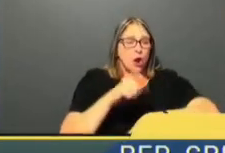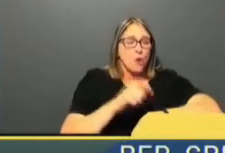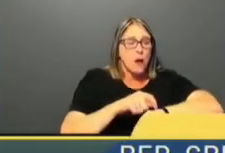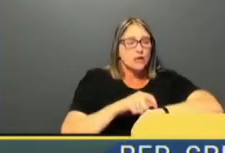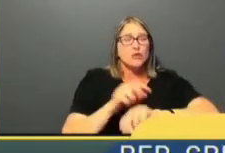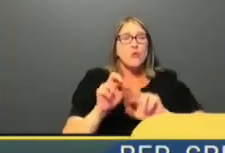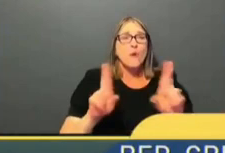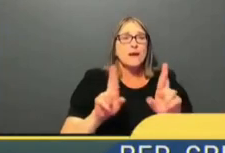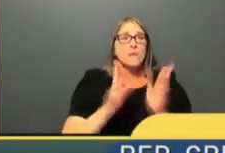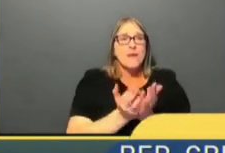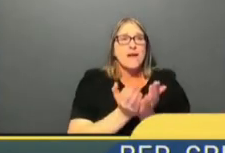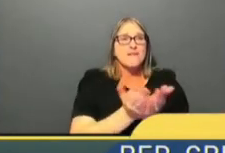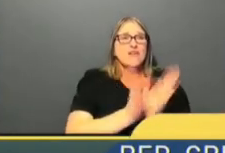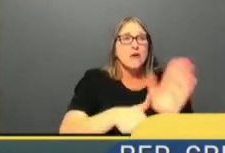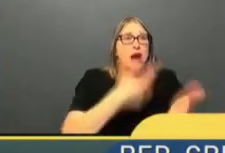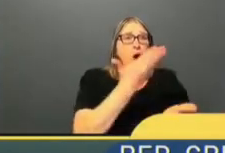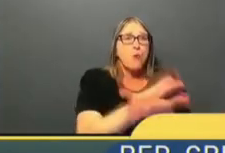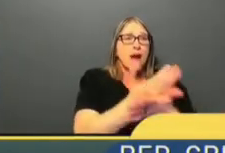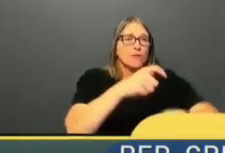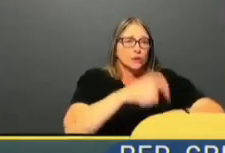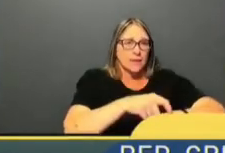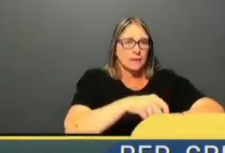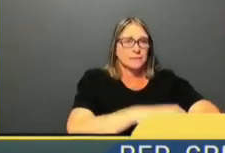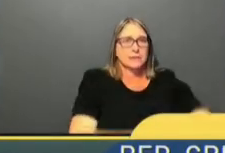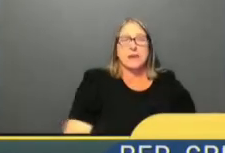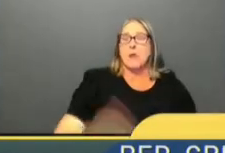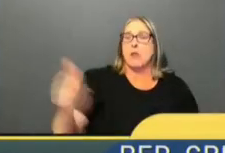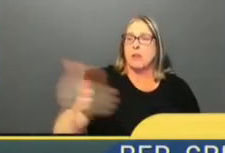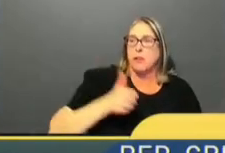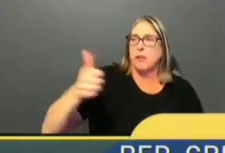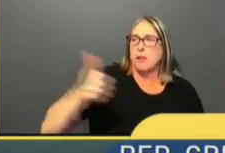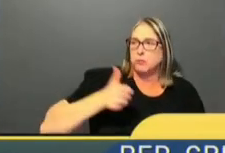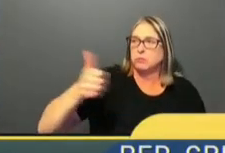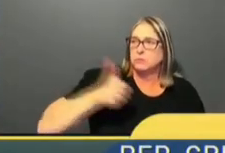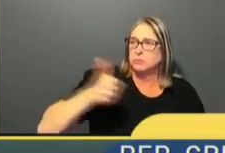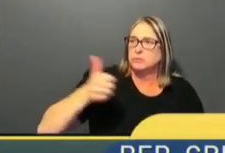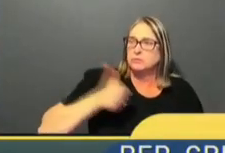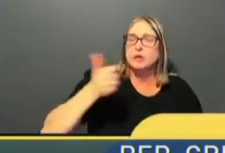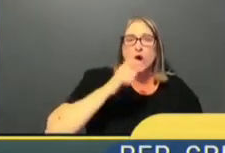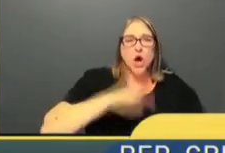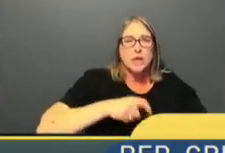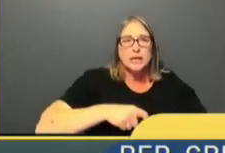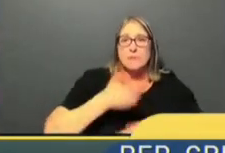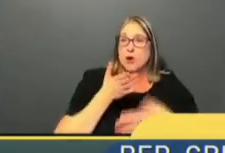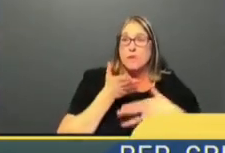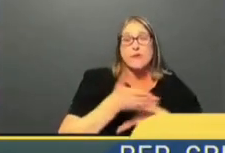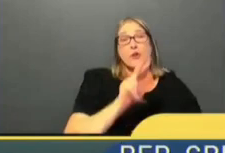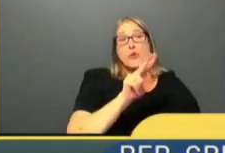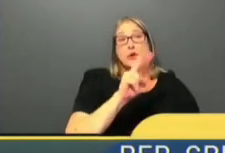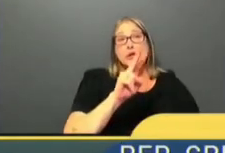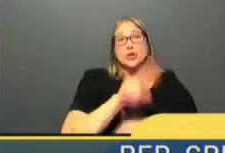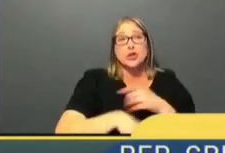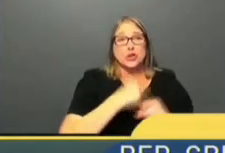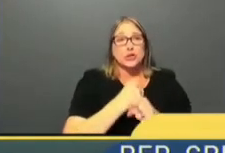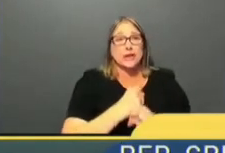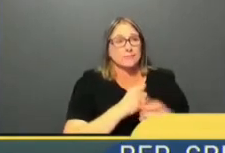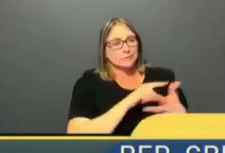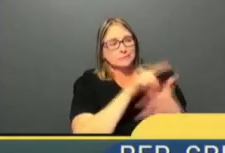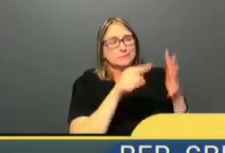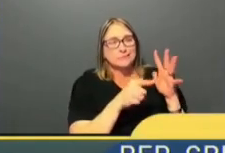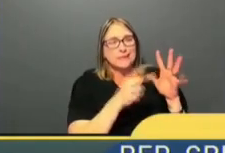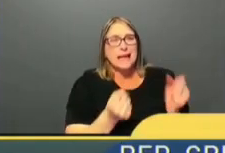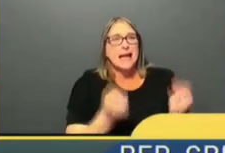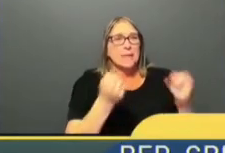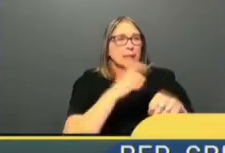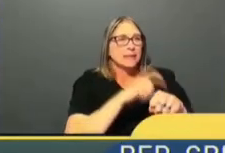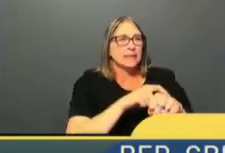the ferries. You could count on our ferry to run on time reliably every time. Across 32 years, my dad can count on one hand the ferry disruptions